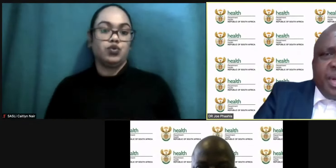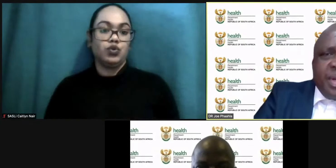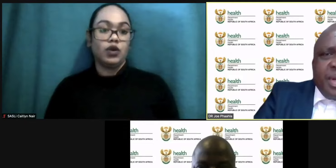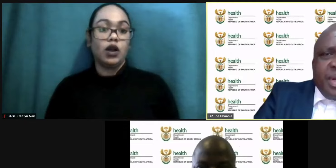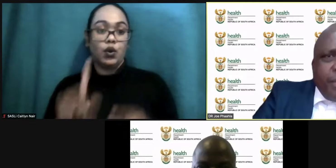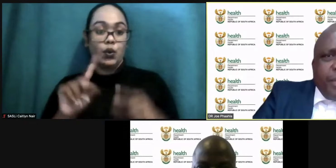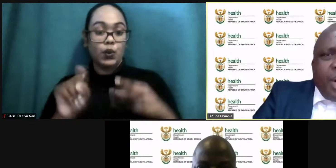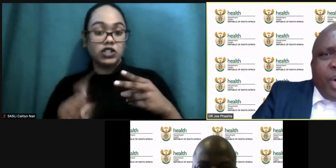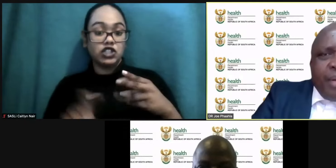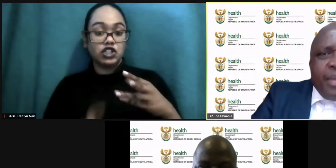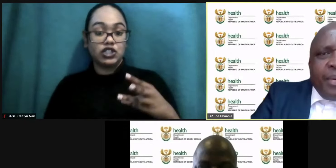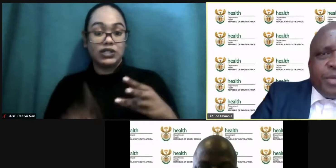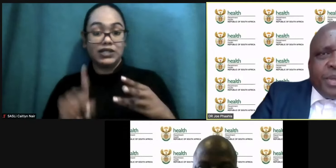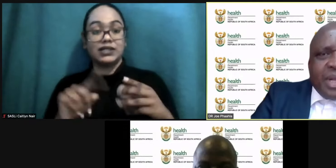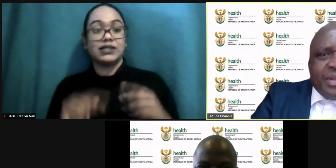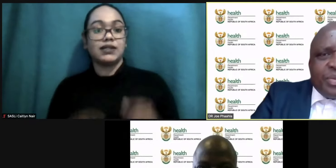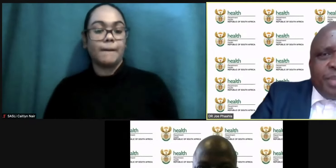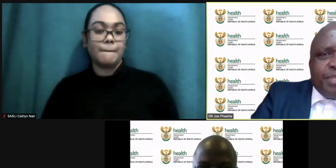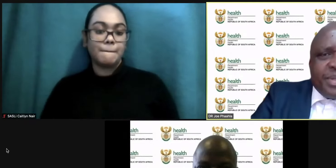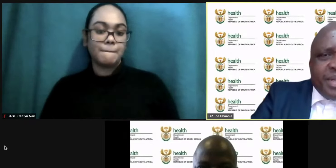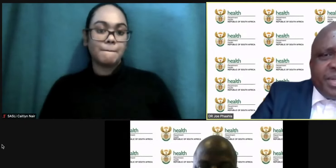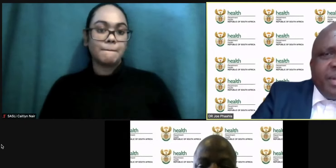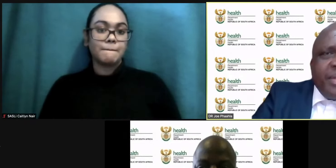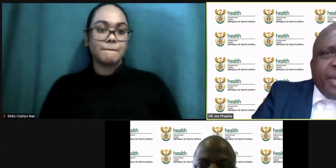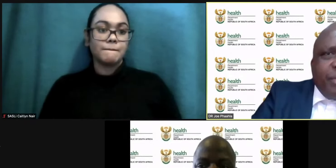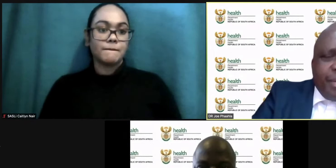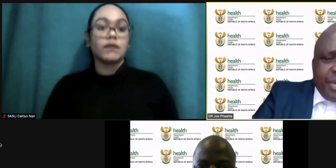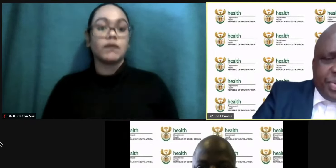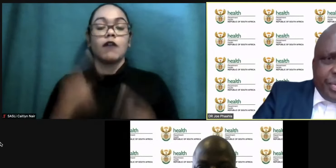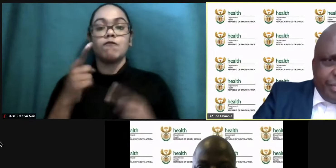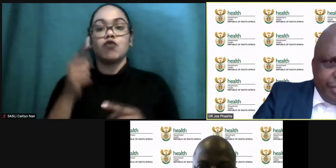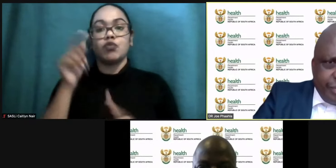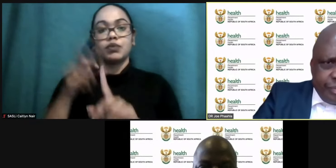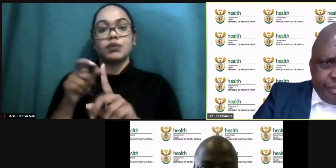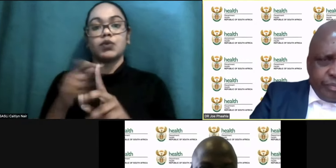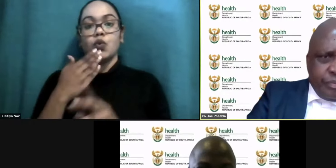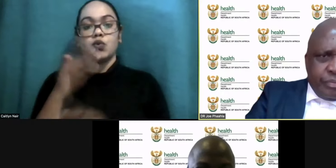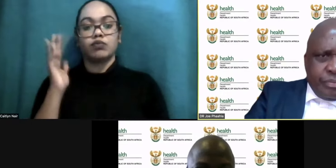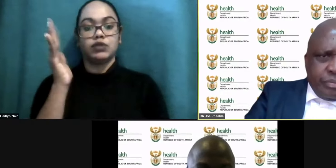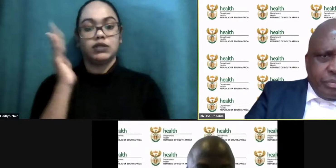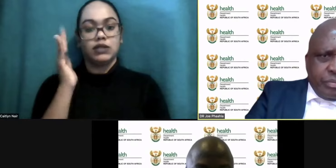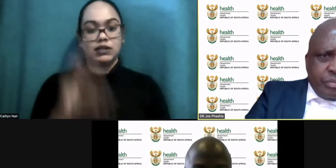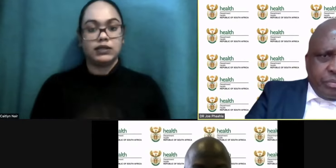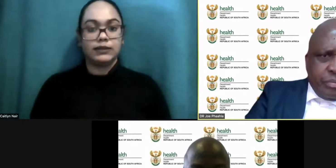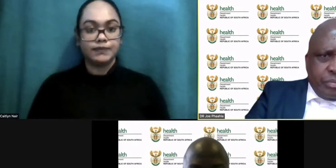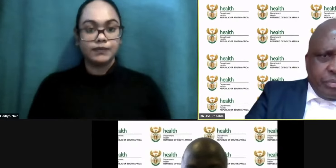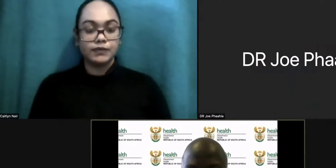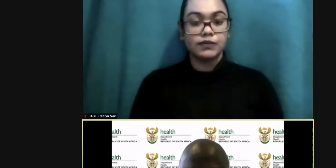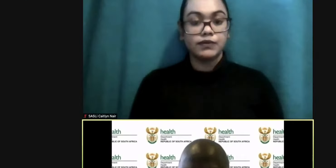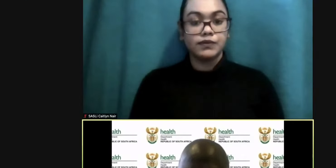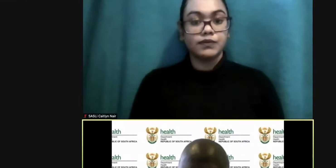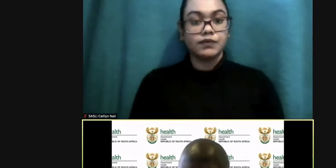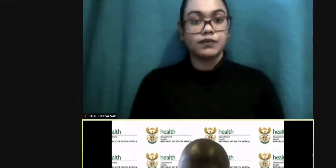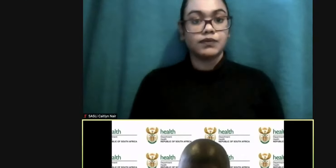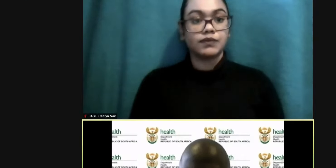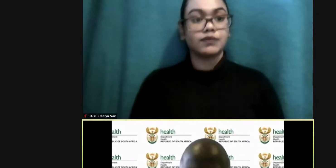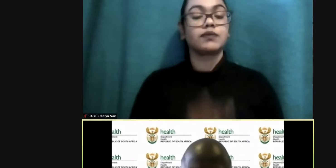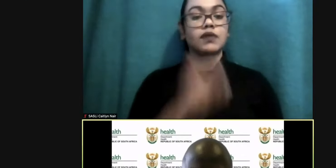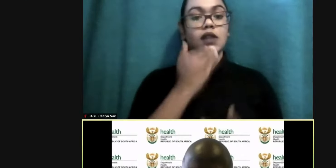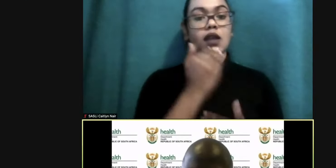questions for our specialists who are presenting. Thank you very much. Thank you, Honorable Minister,